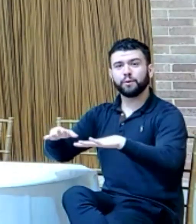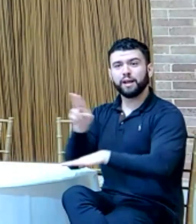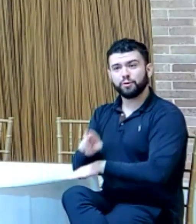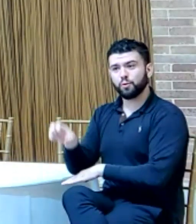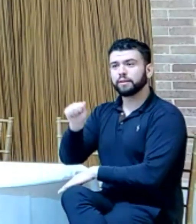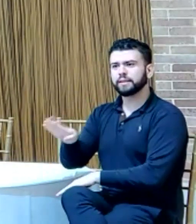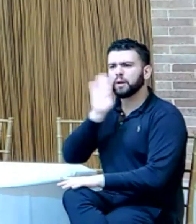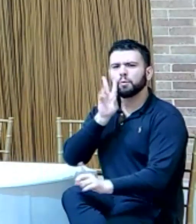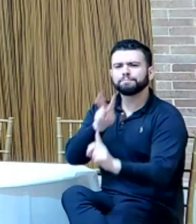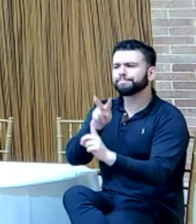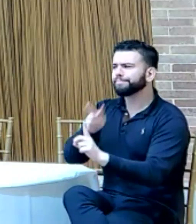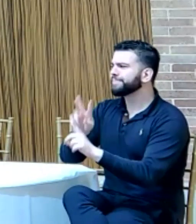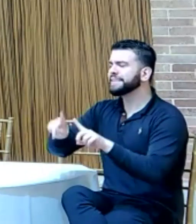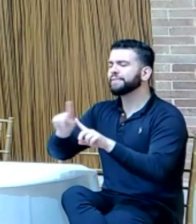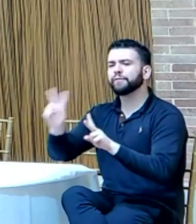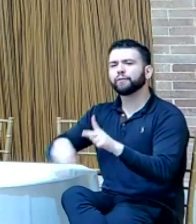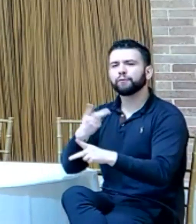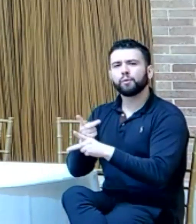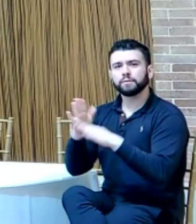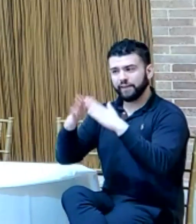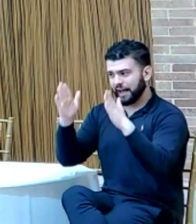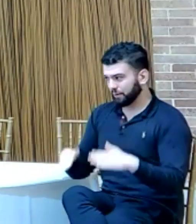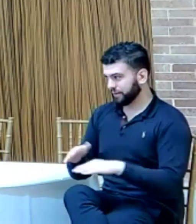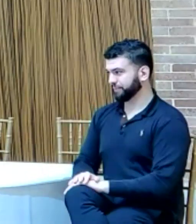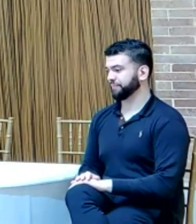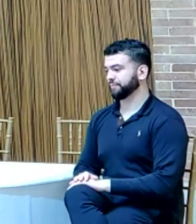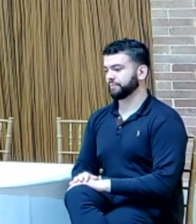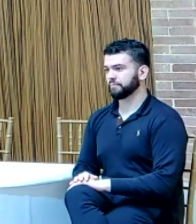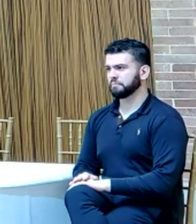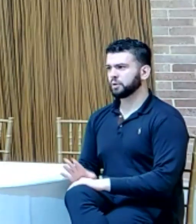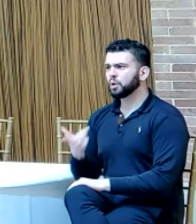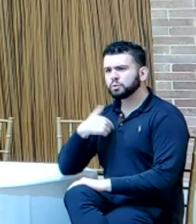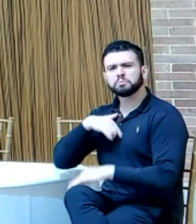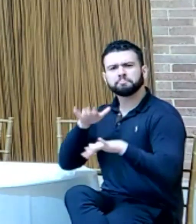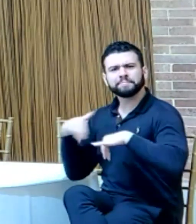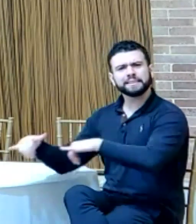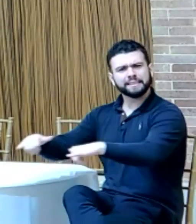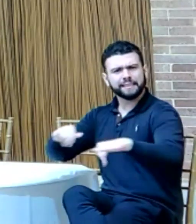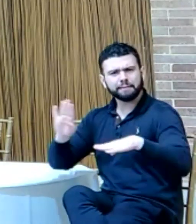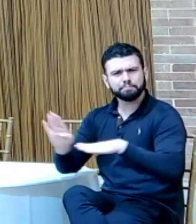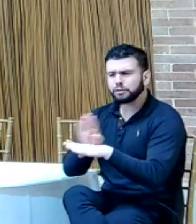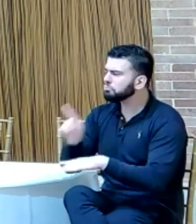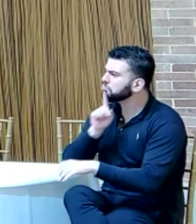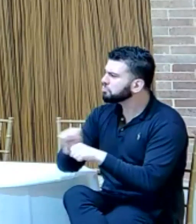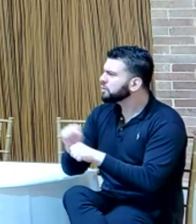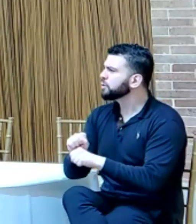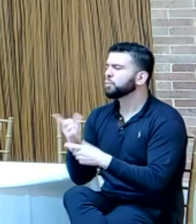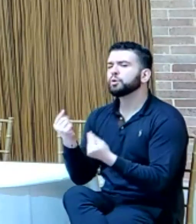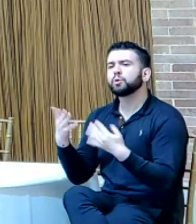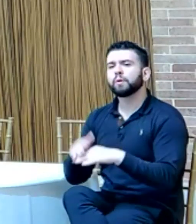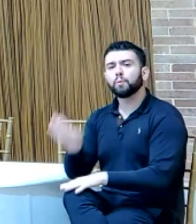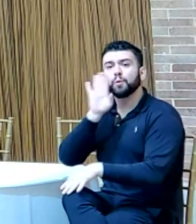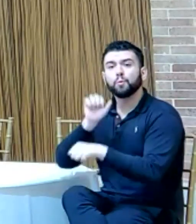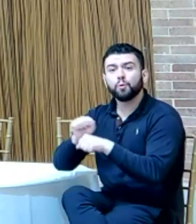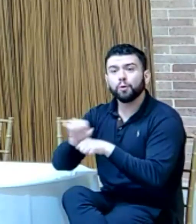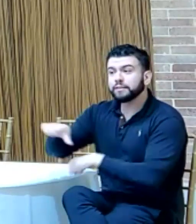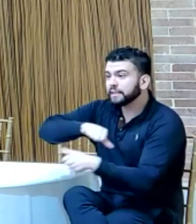forms of housing in one sense we're very much all in the same business all of us work to ensure that our fellow New Yorkers